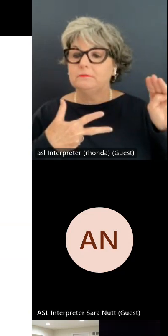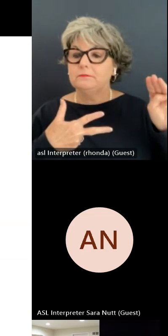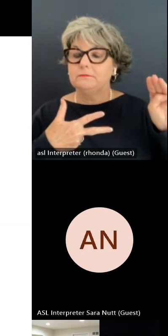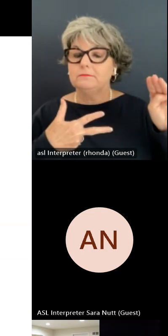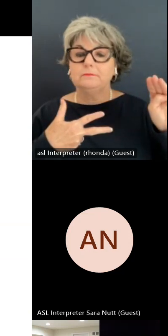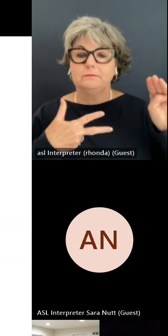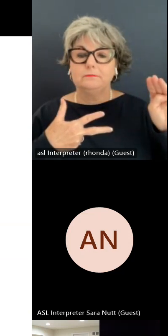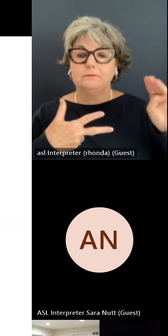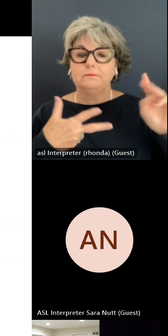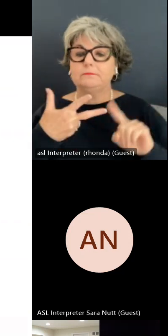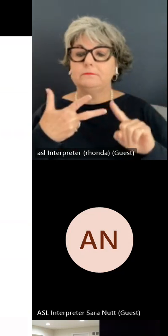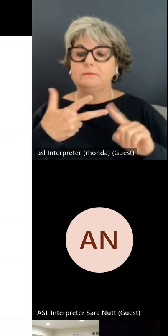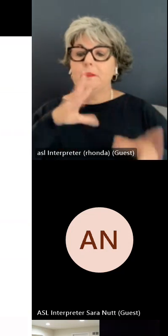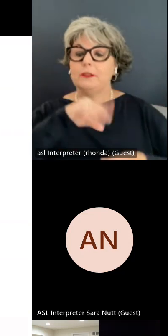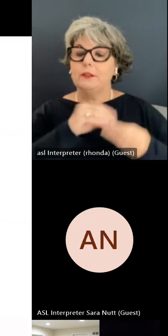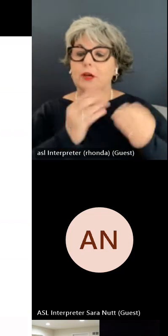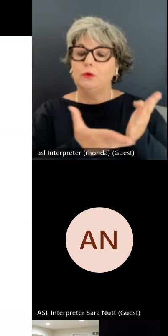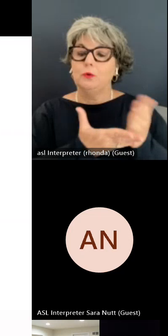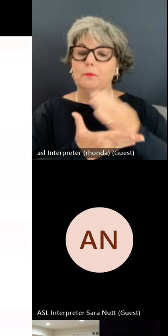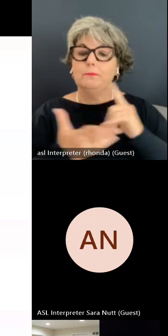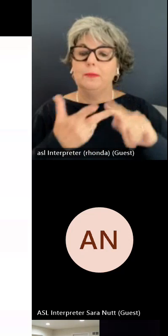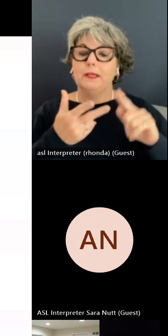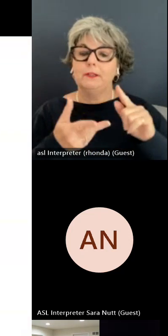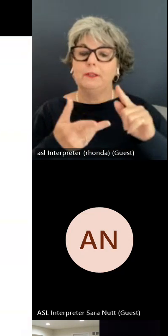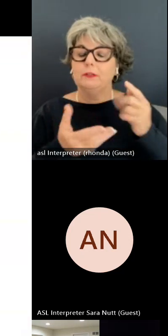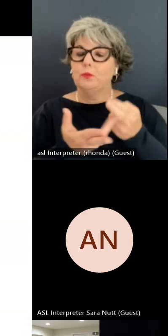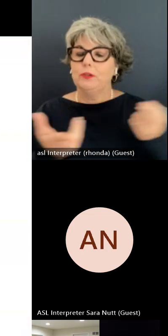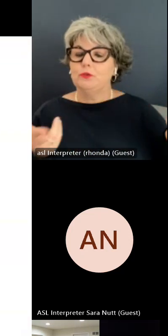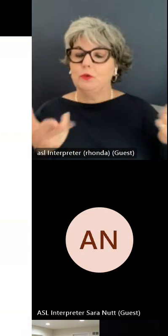Okay, and what is the total budgetary resources?